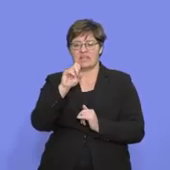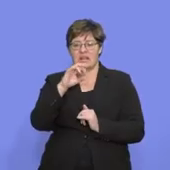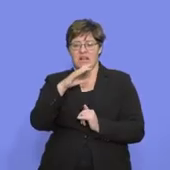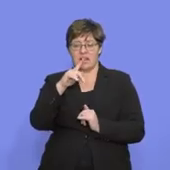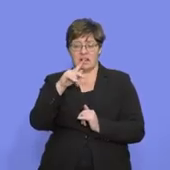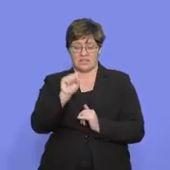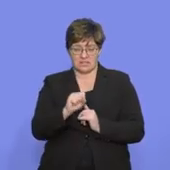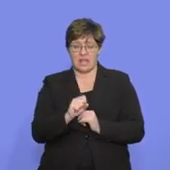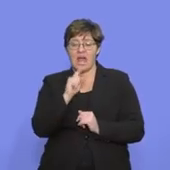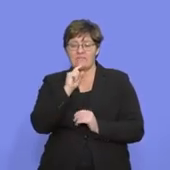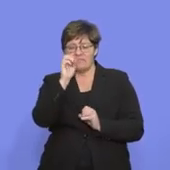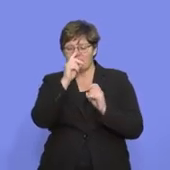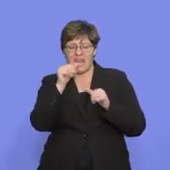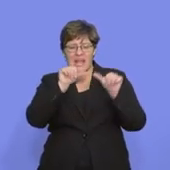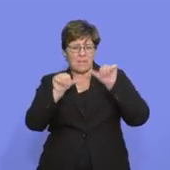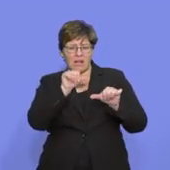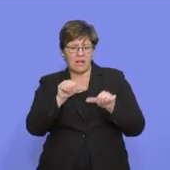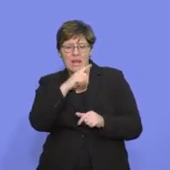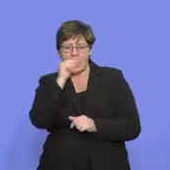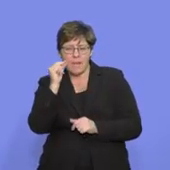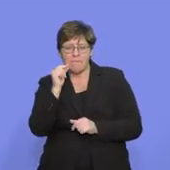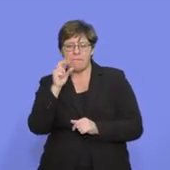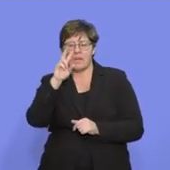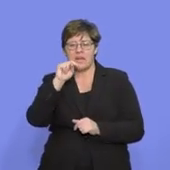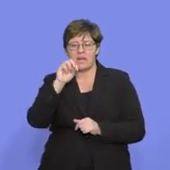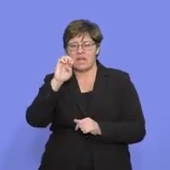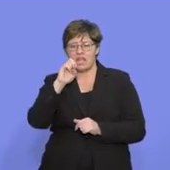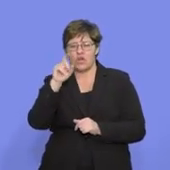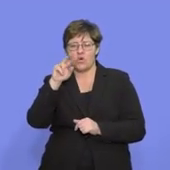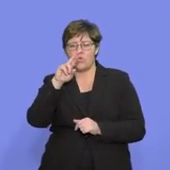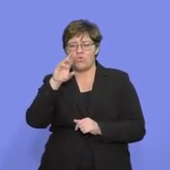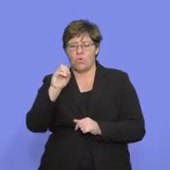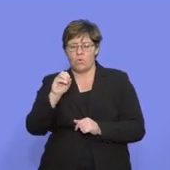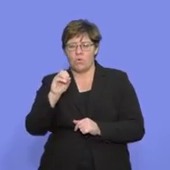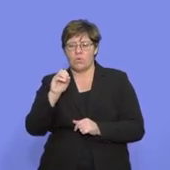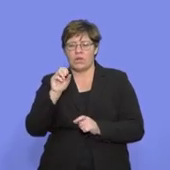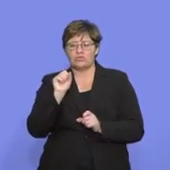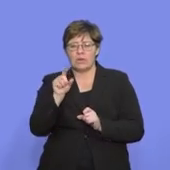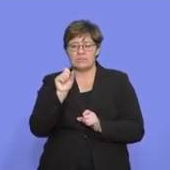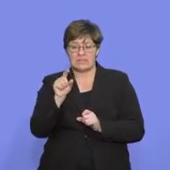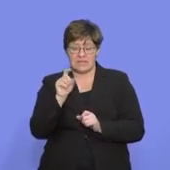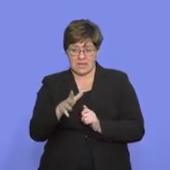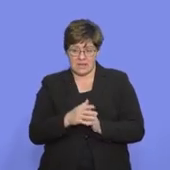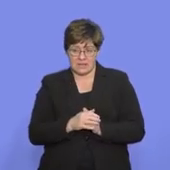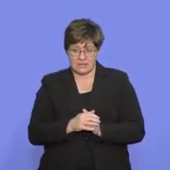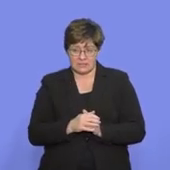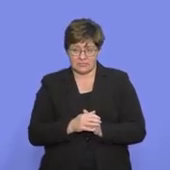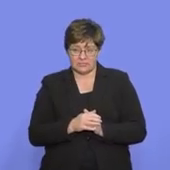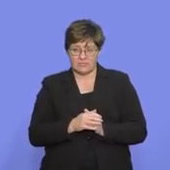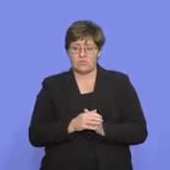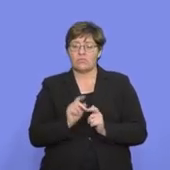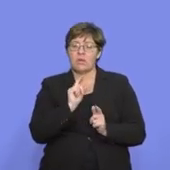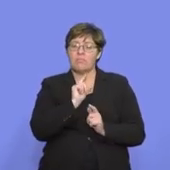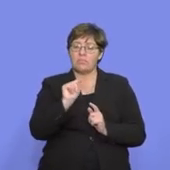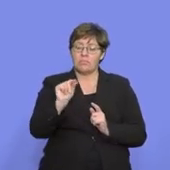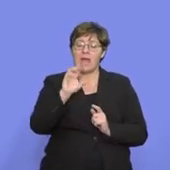call neurotransmitters, right? So what happens is those vesicles move to the end of the axon's terminal, right?